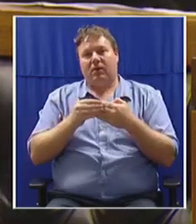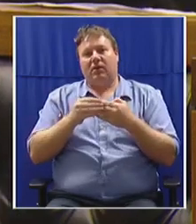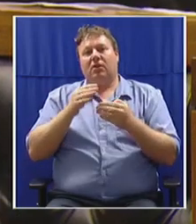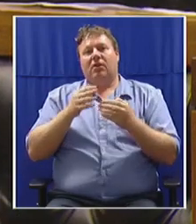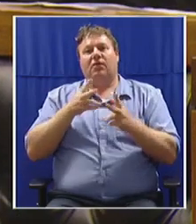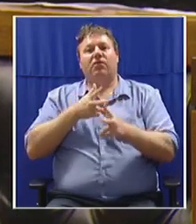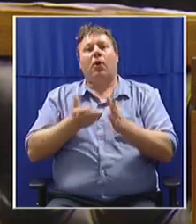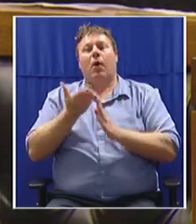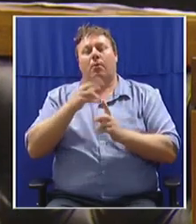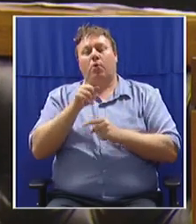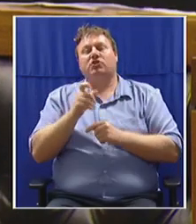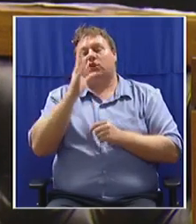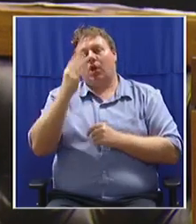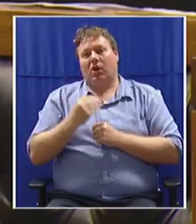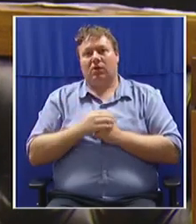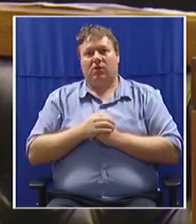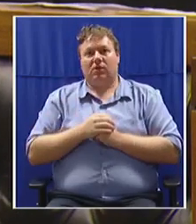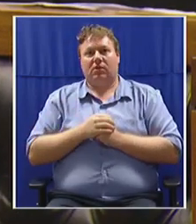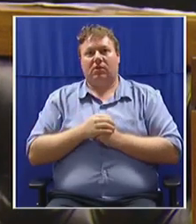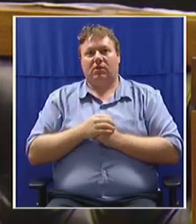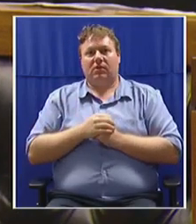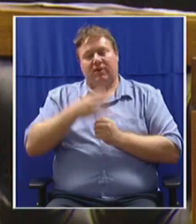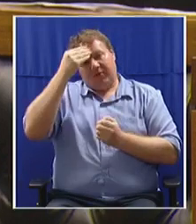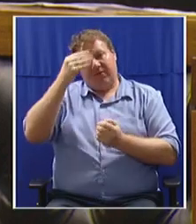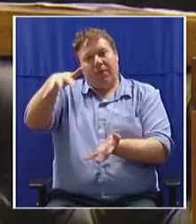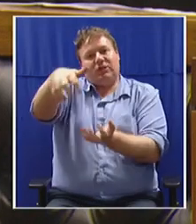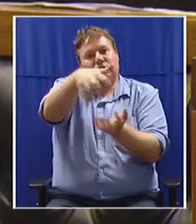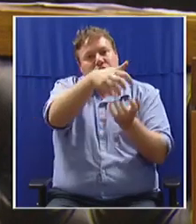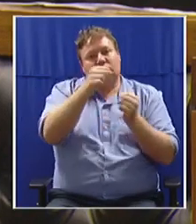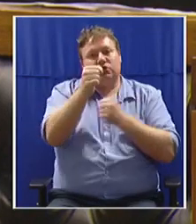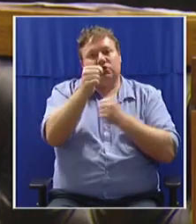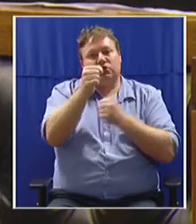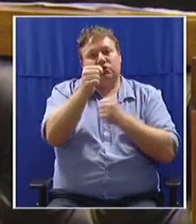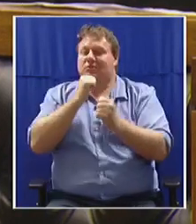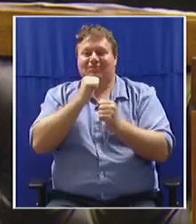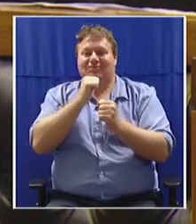structures are not up to scratch.